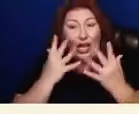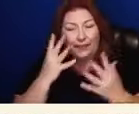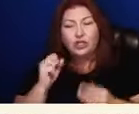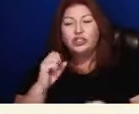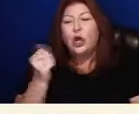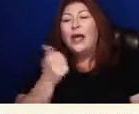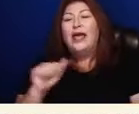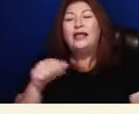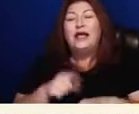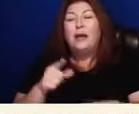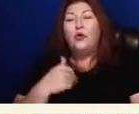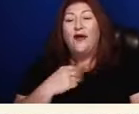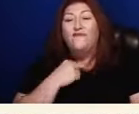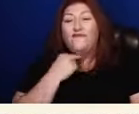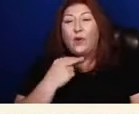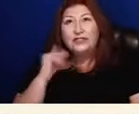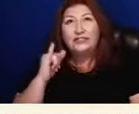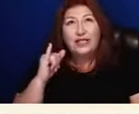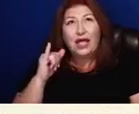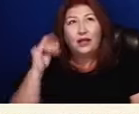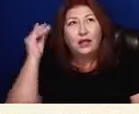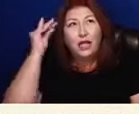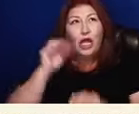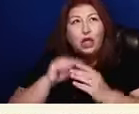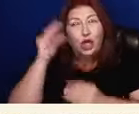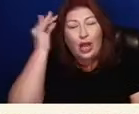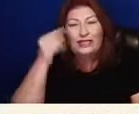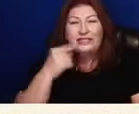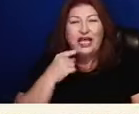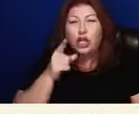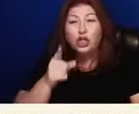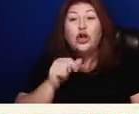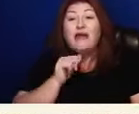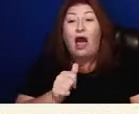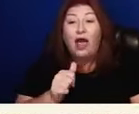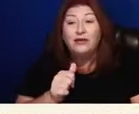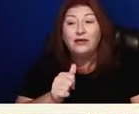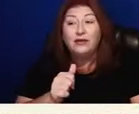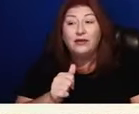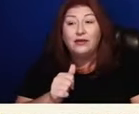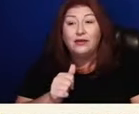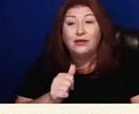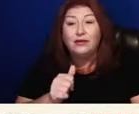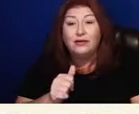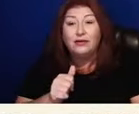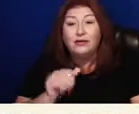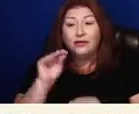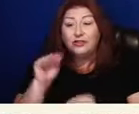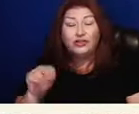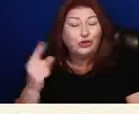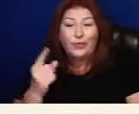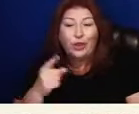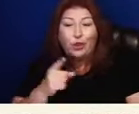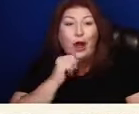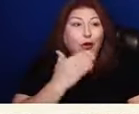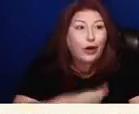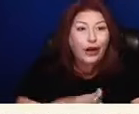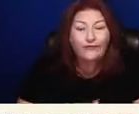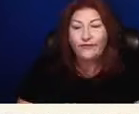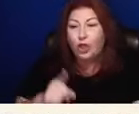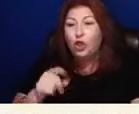you have voices coming up in your head that are saying, you're not, insert something here, you're not good enough, you're